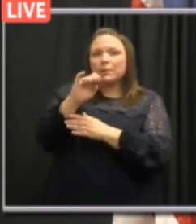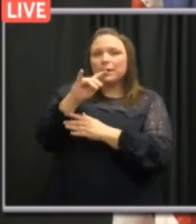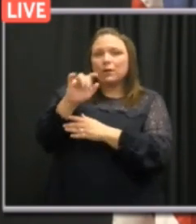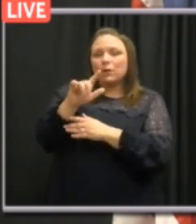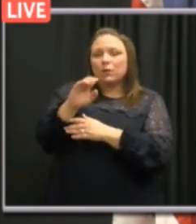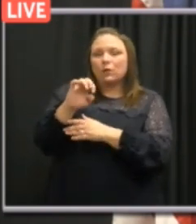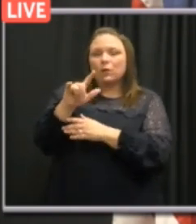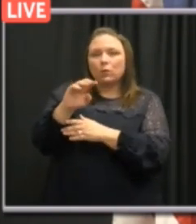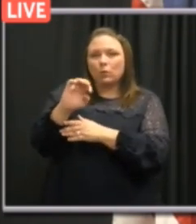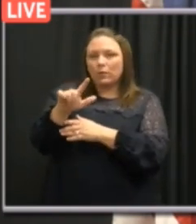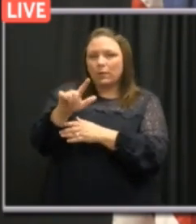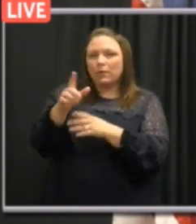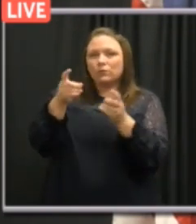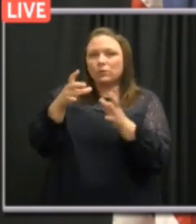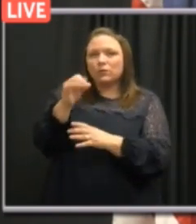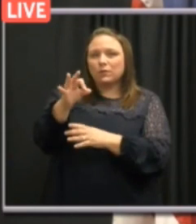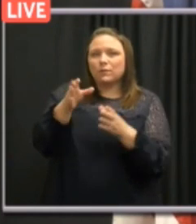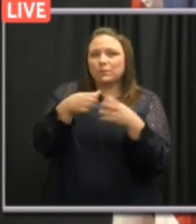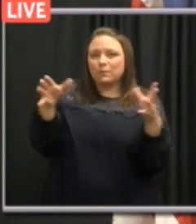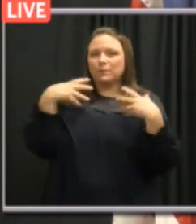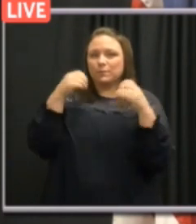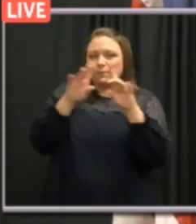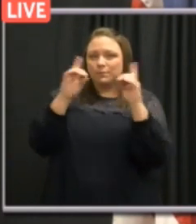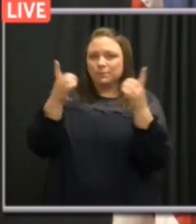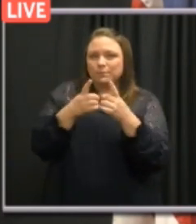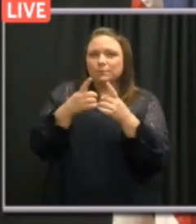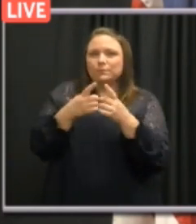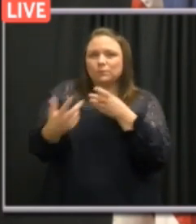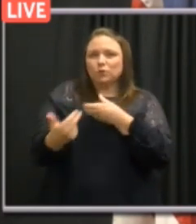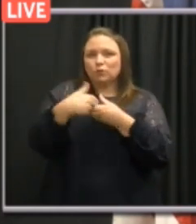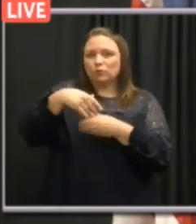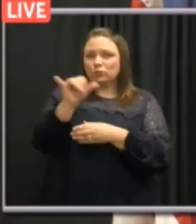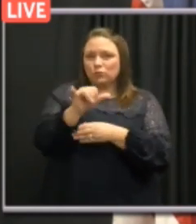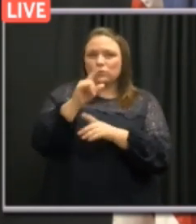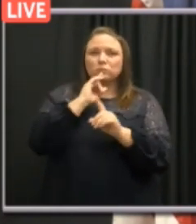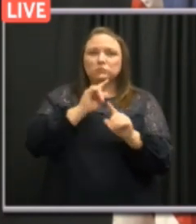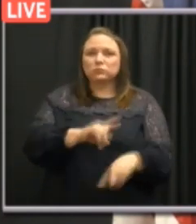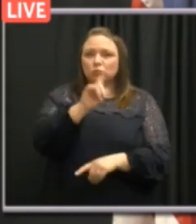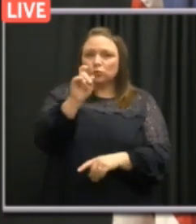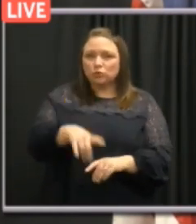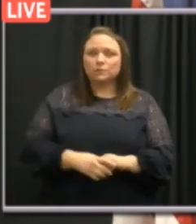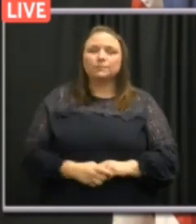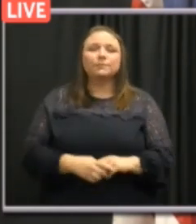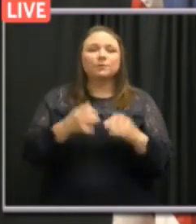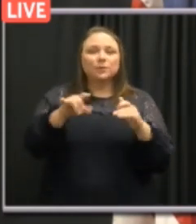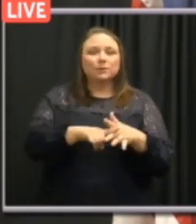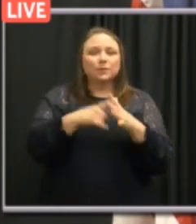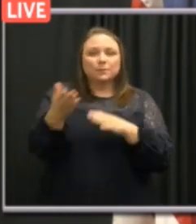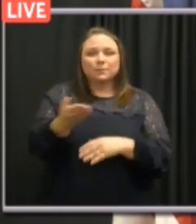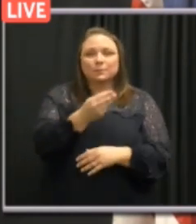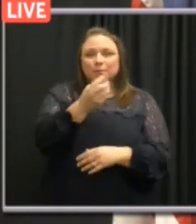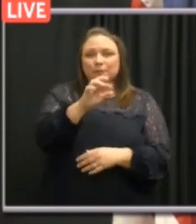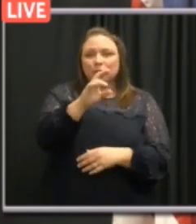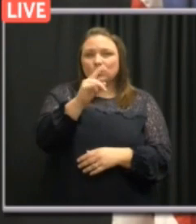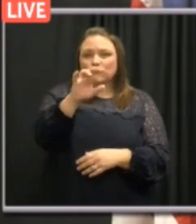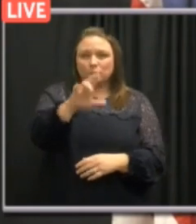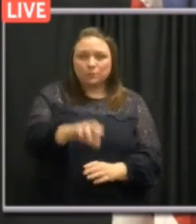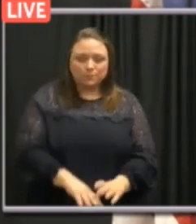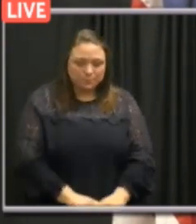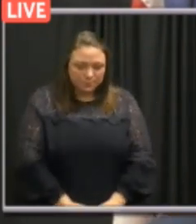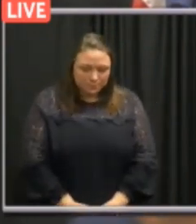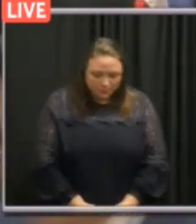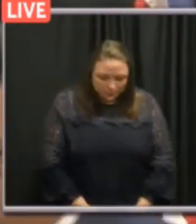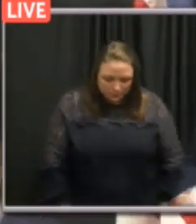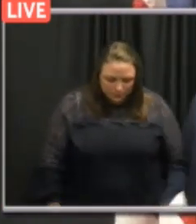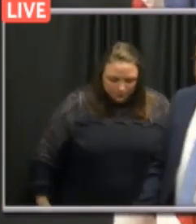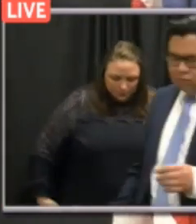Caldwell, Director of the Metro Public Health Department, are with us to help answer your questions. We will now begin with Mayor John Cooper.